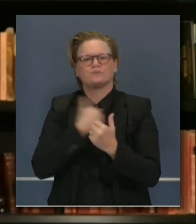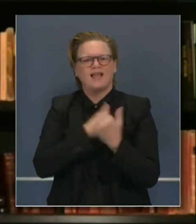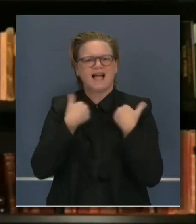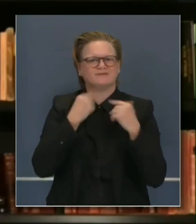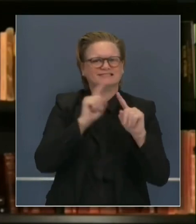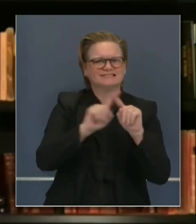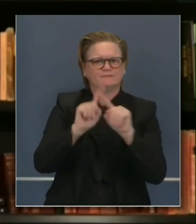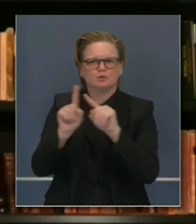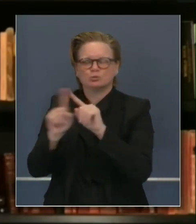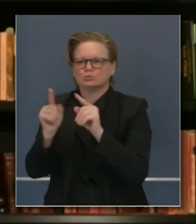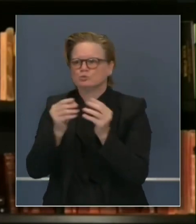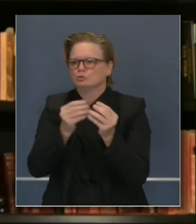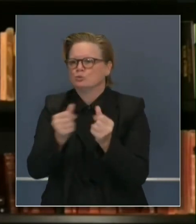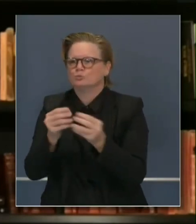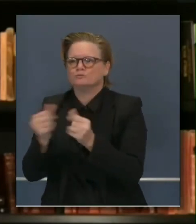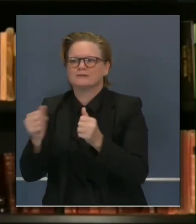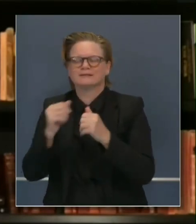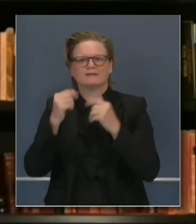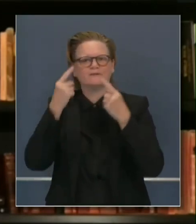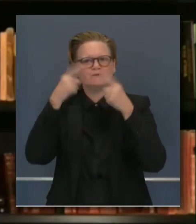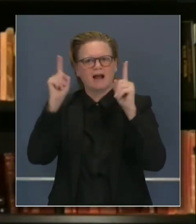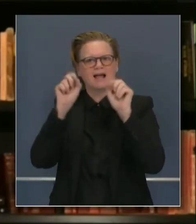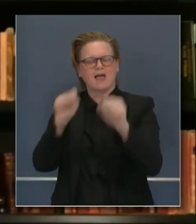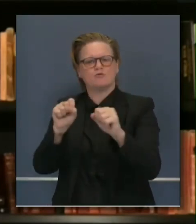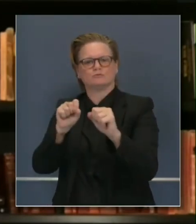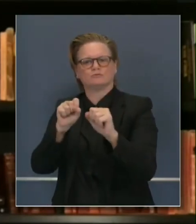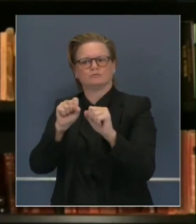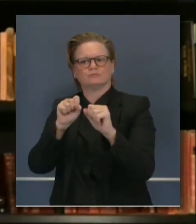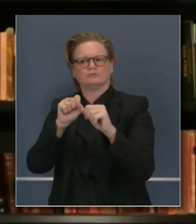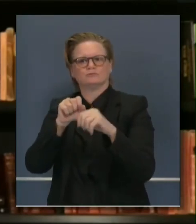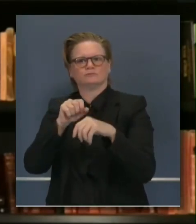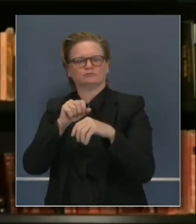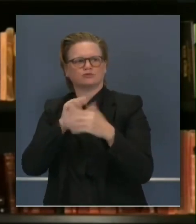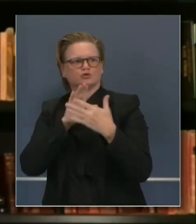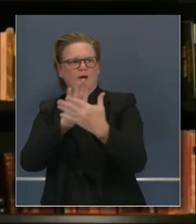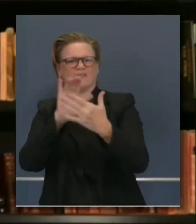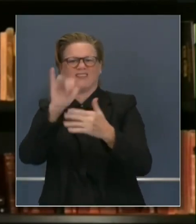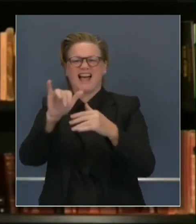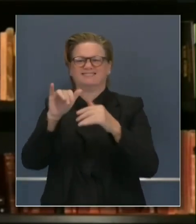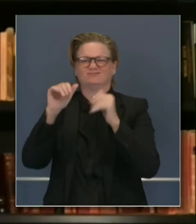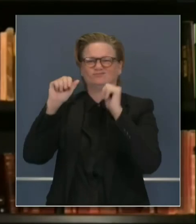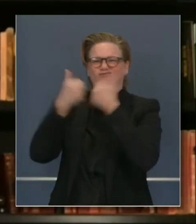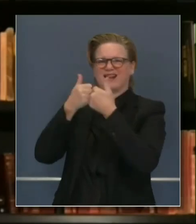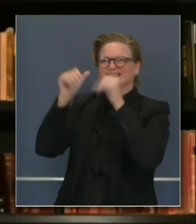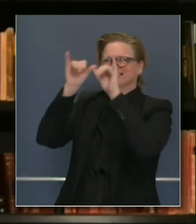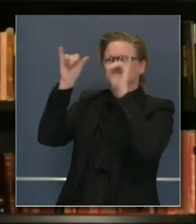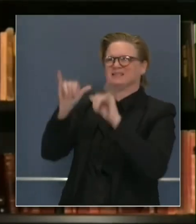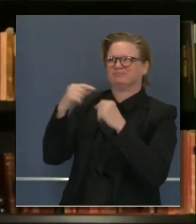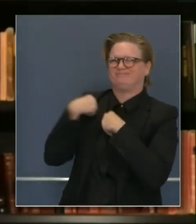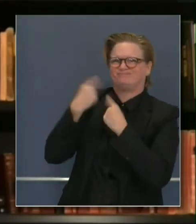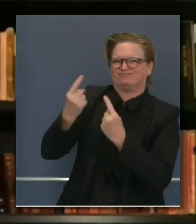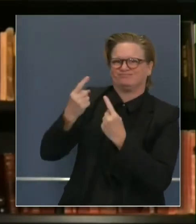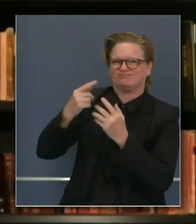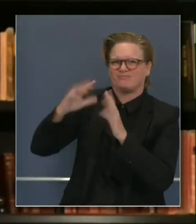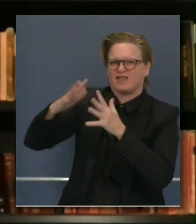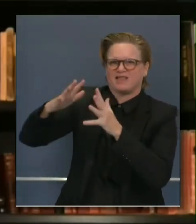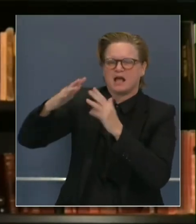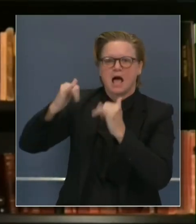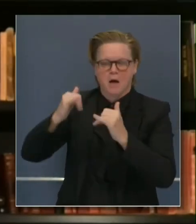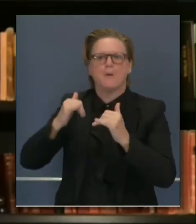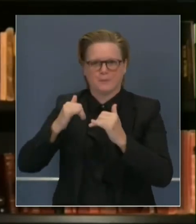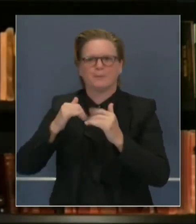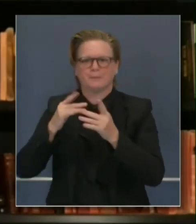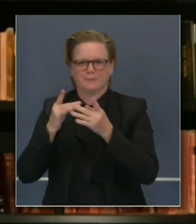finally address this challenging system. And by the way, we are not unique. This is not an excuse. It's just a